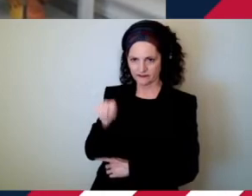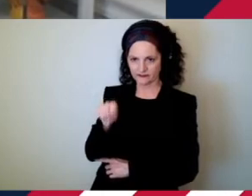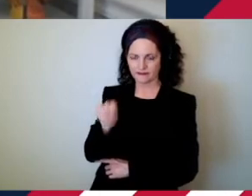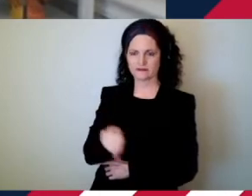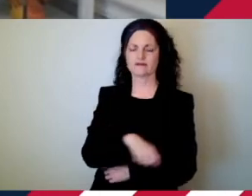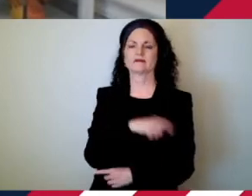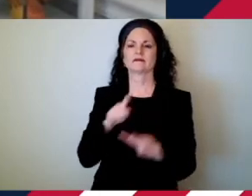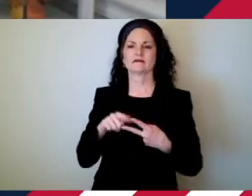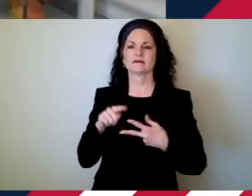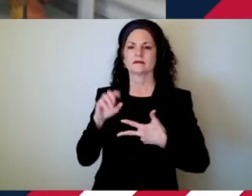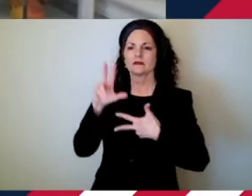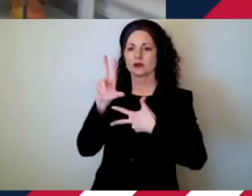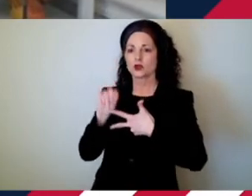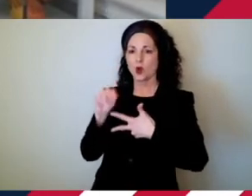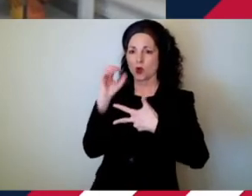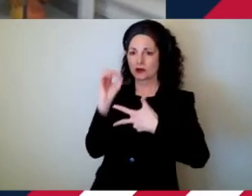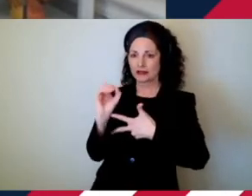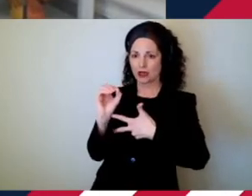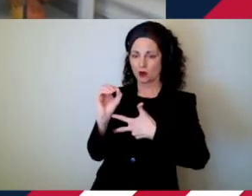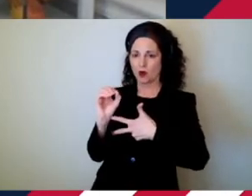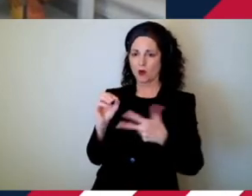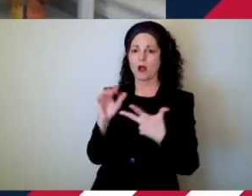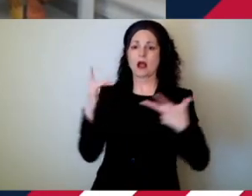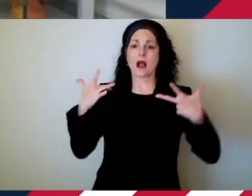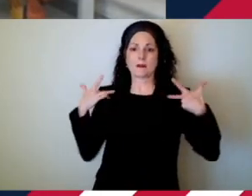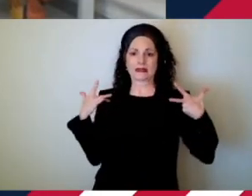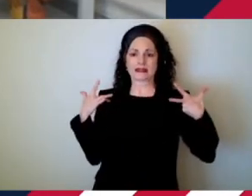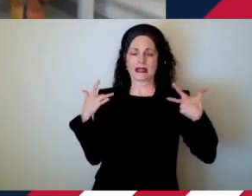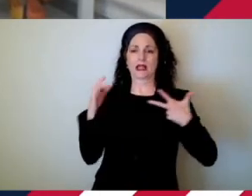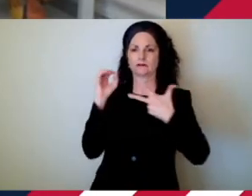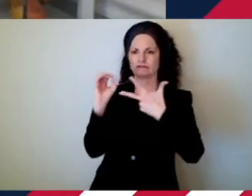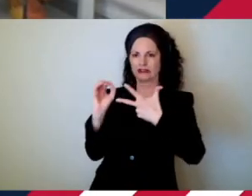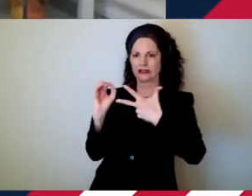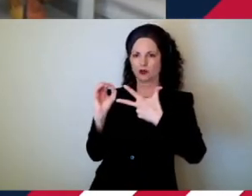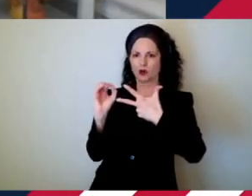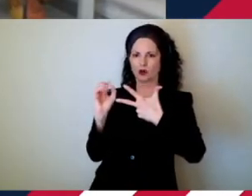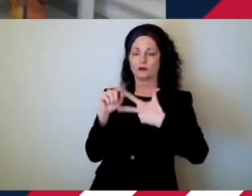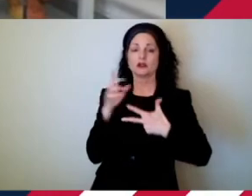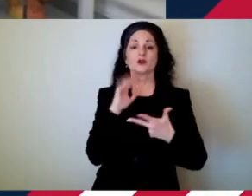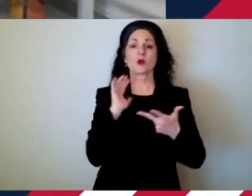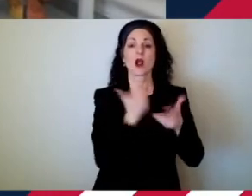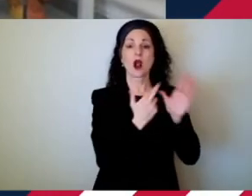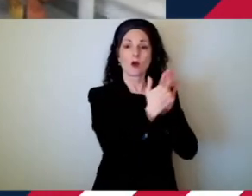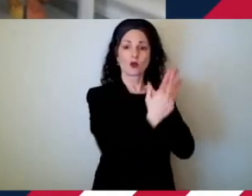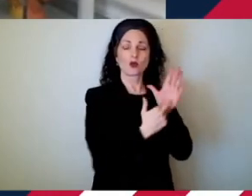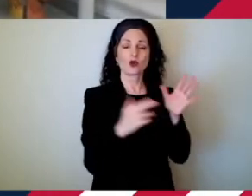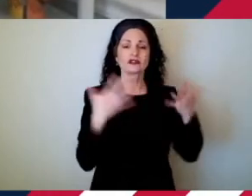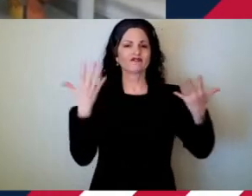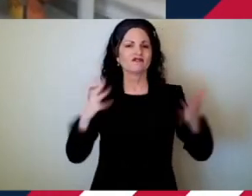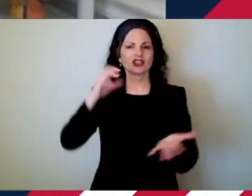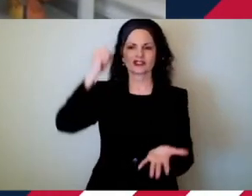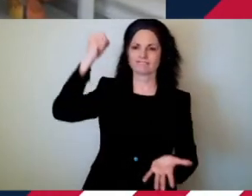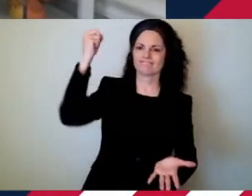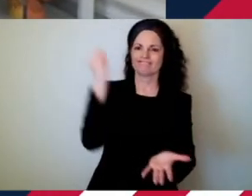0 no, and 0 abstain. The rules of procedure have been adopted.